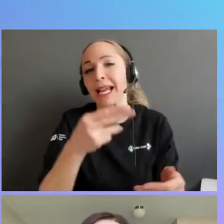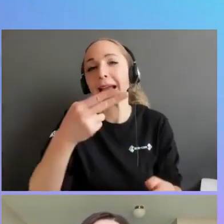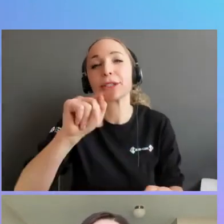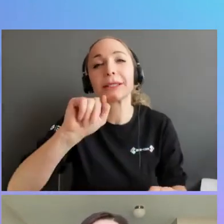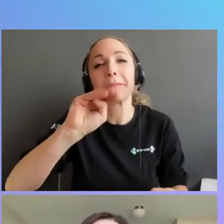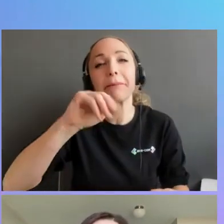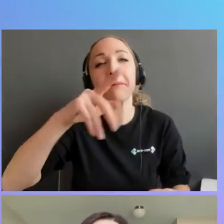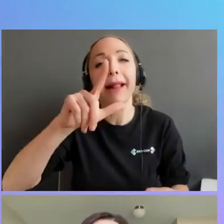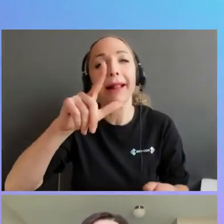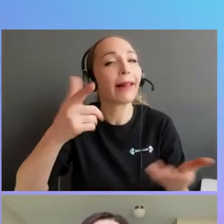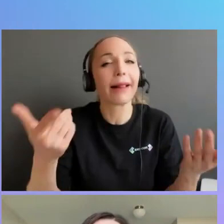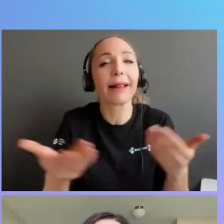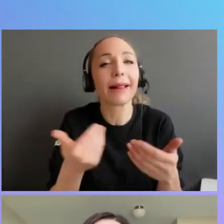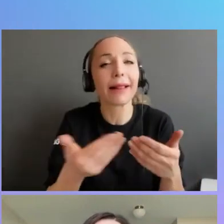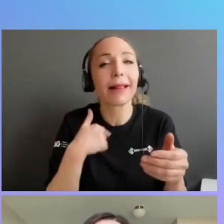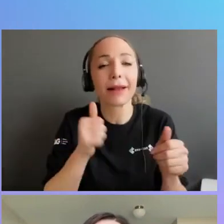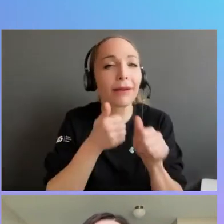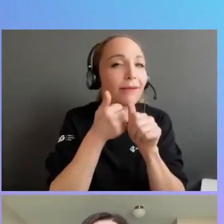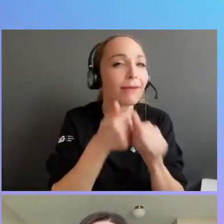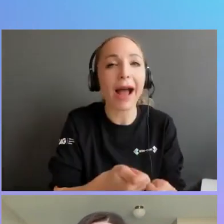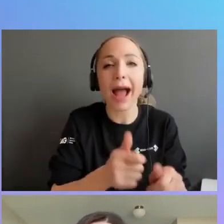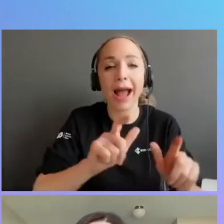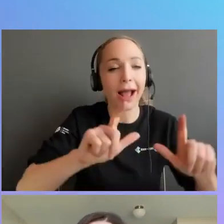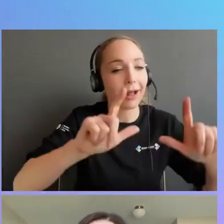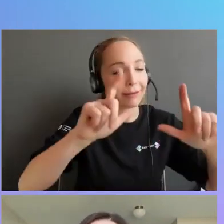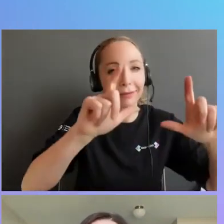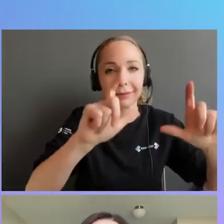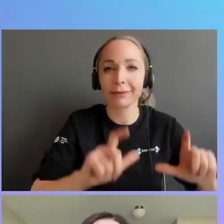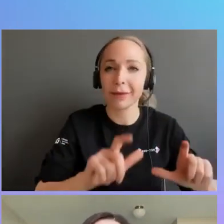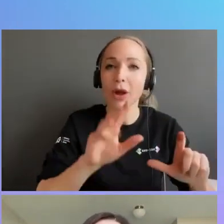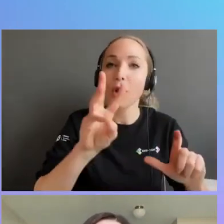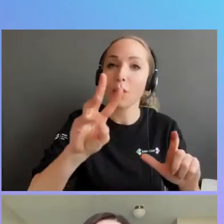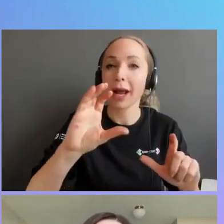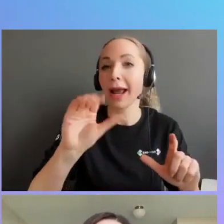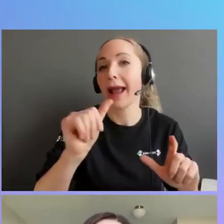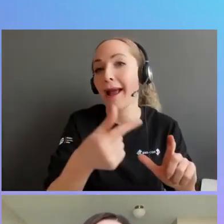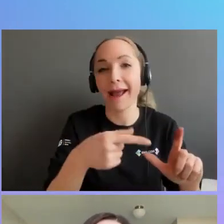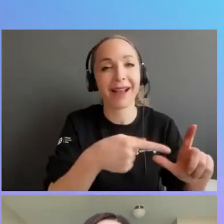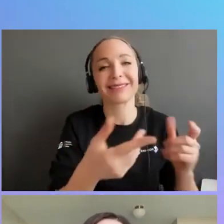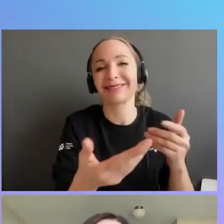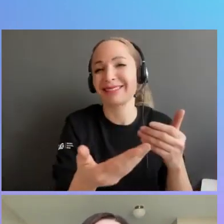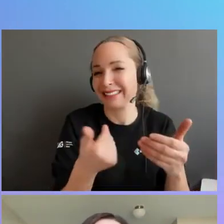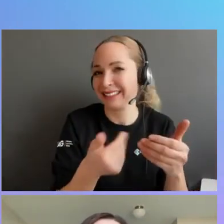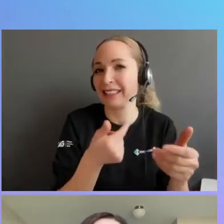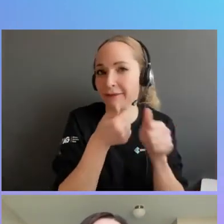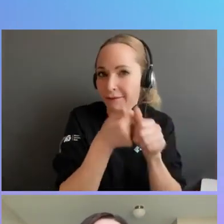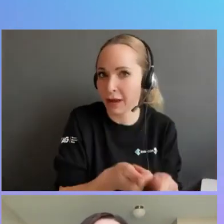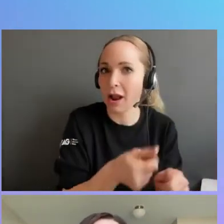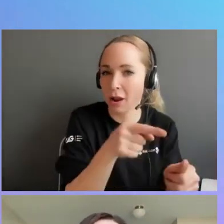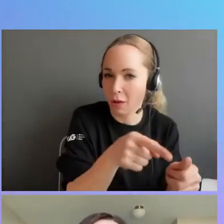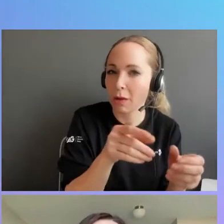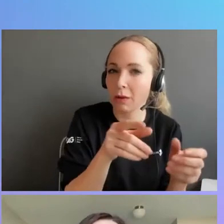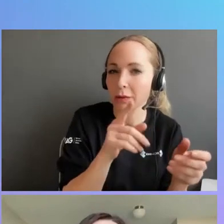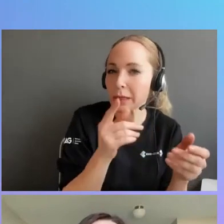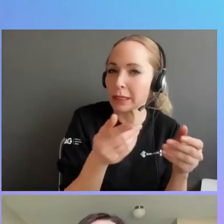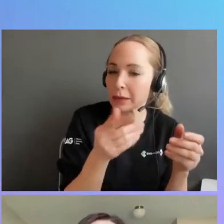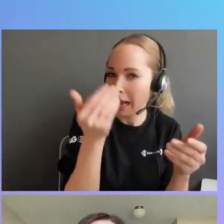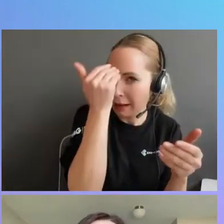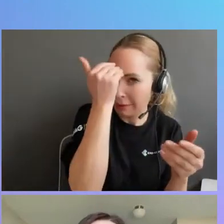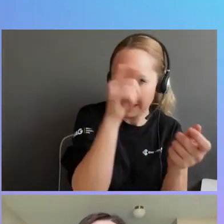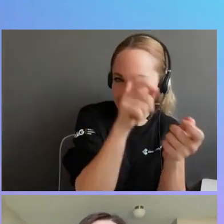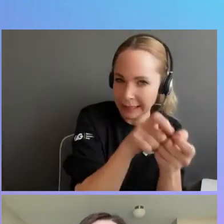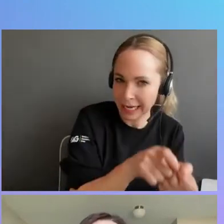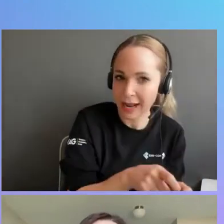so we can really follow the Web Content Accessibility Guidelines, or WCAG, pretty closely. When we're looking at mobile apps, those